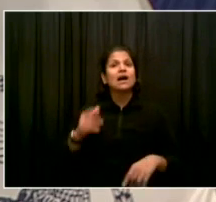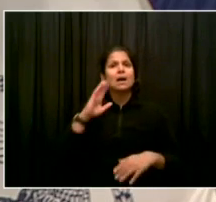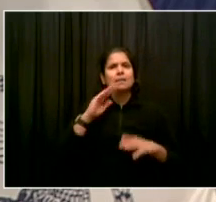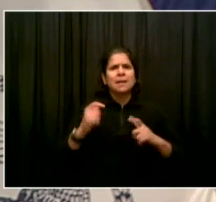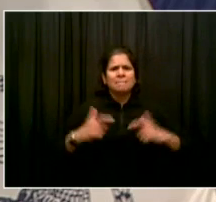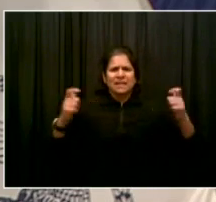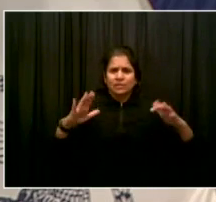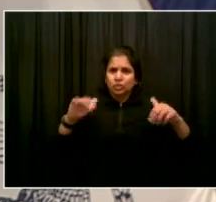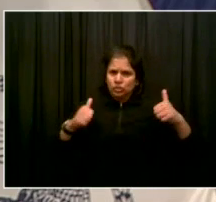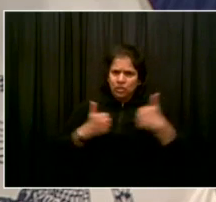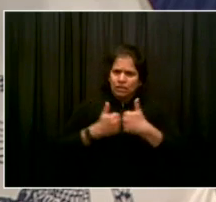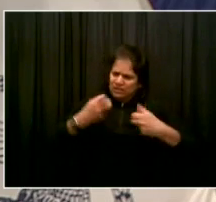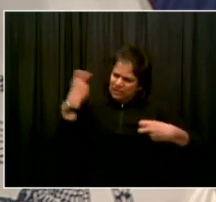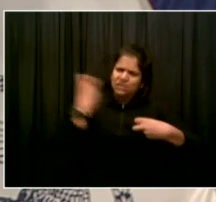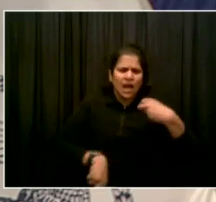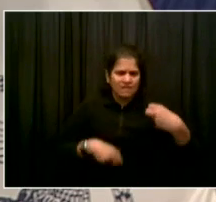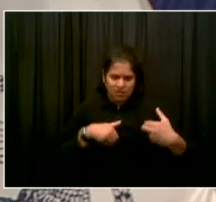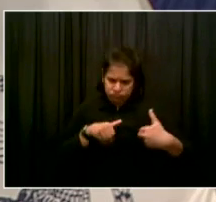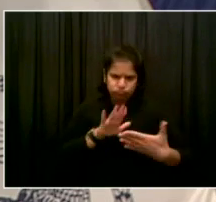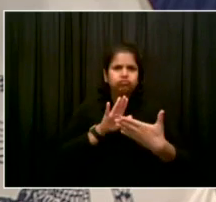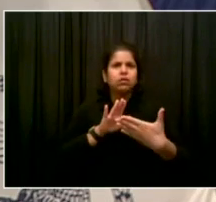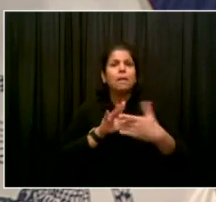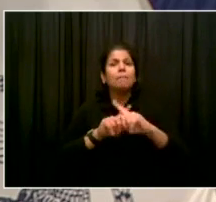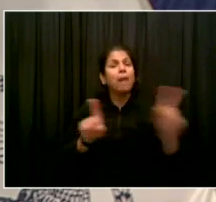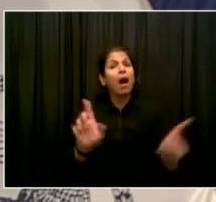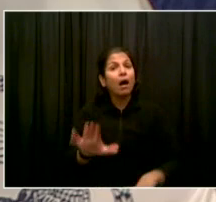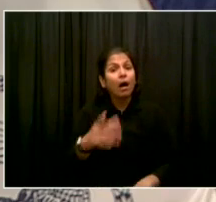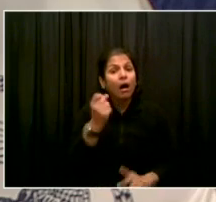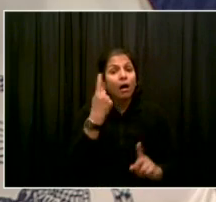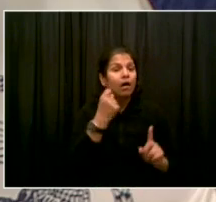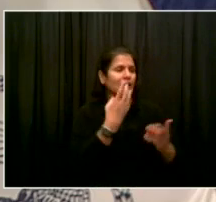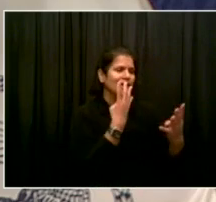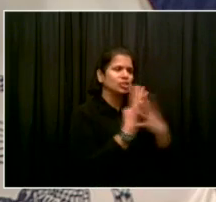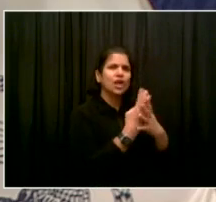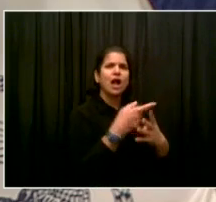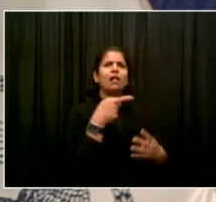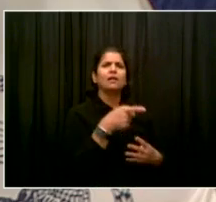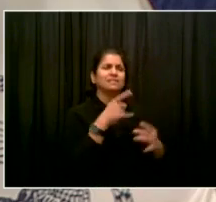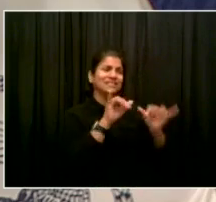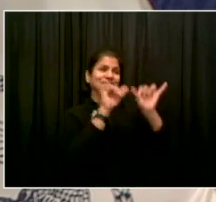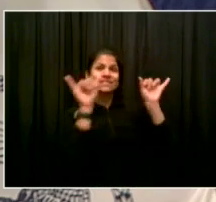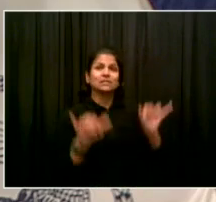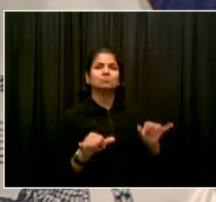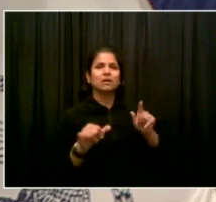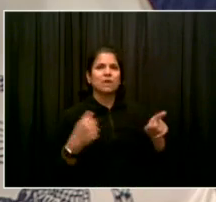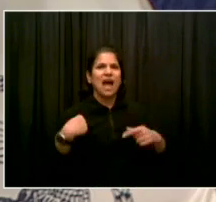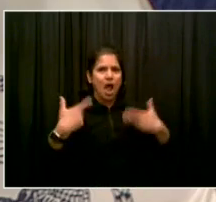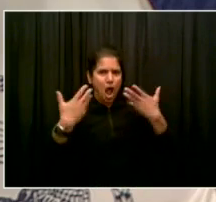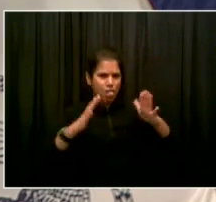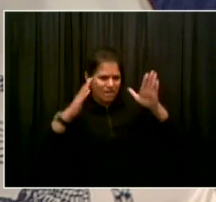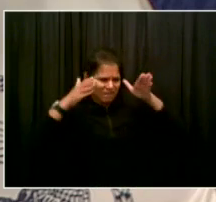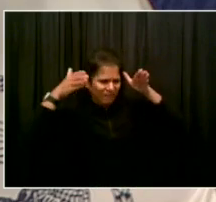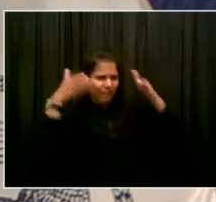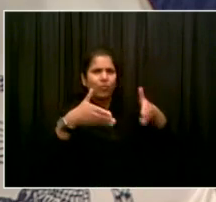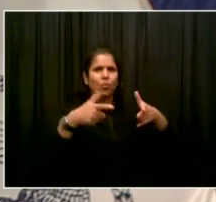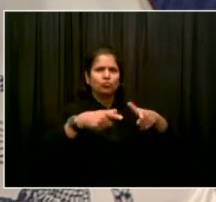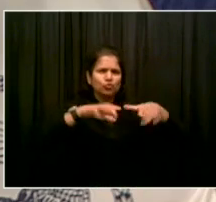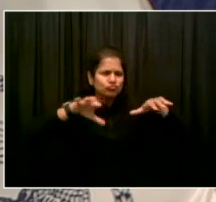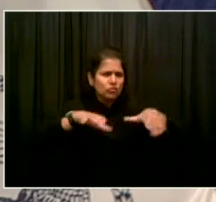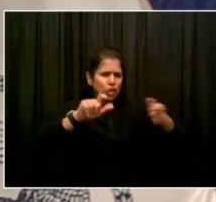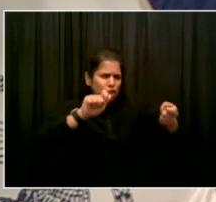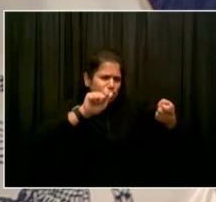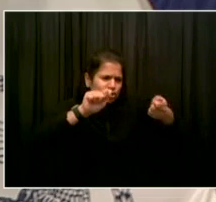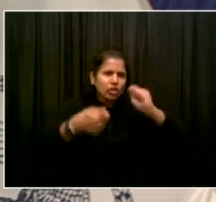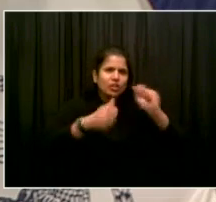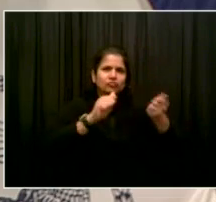in our correction system, some immediate steps have been taken to help ease some of the impact here of